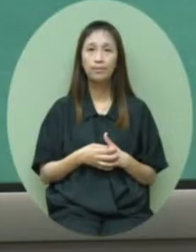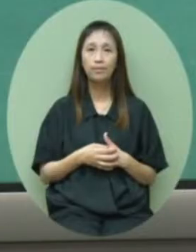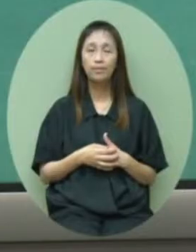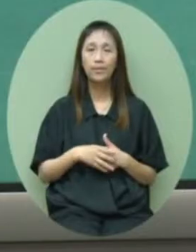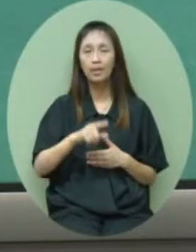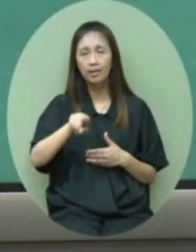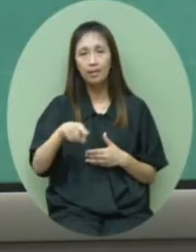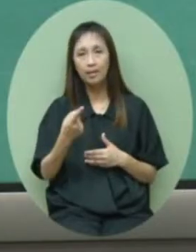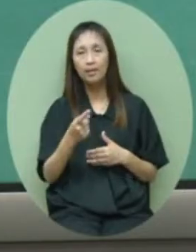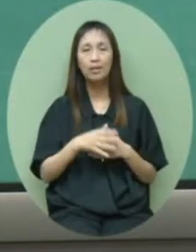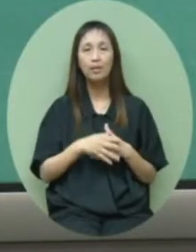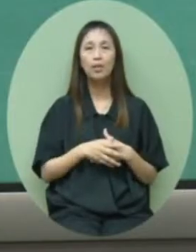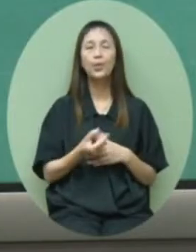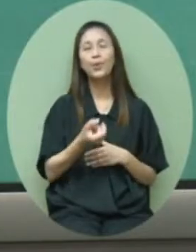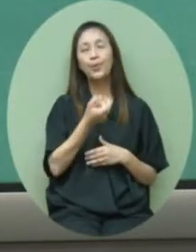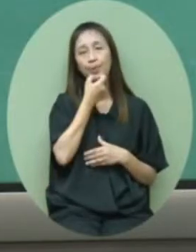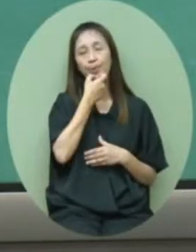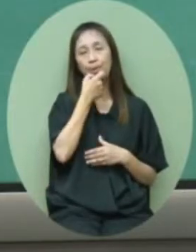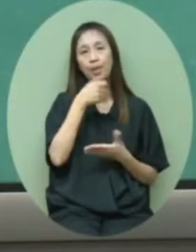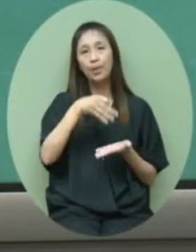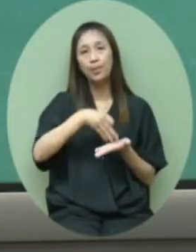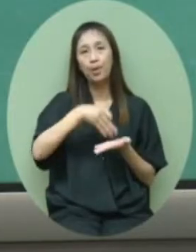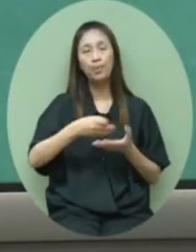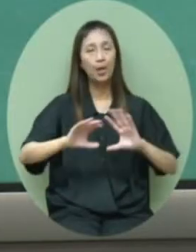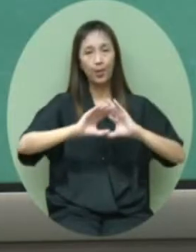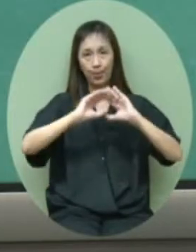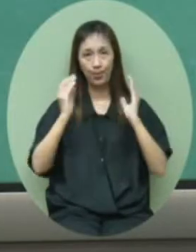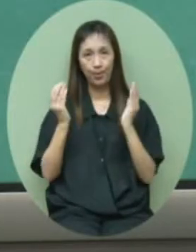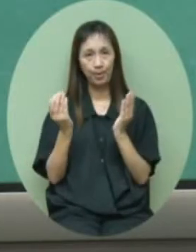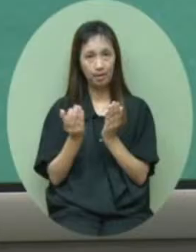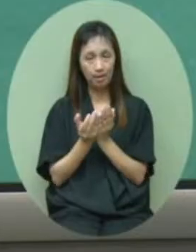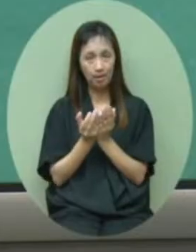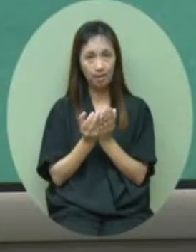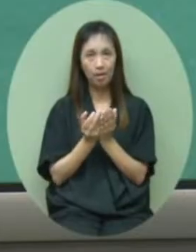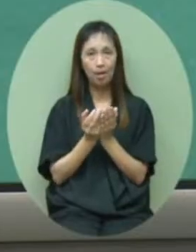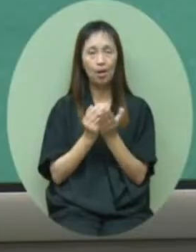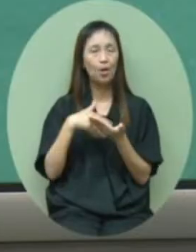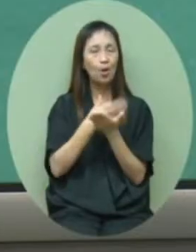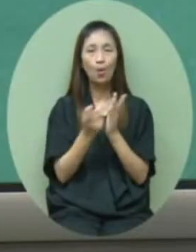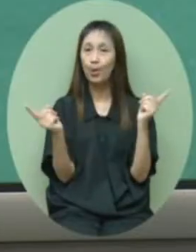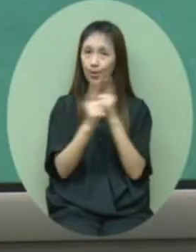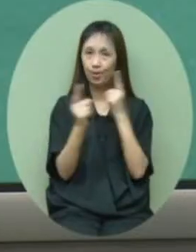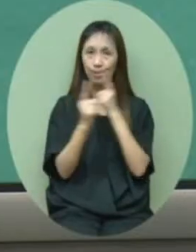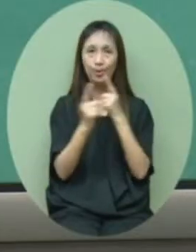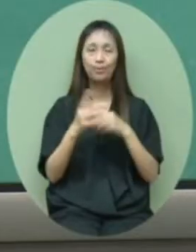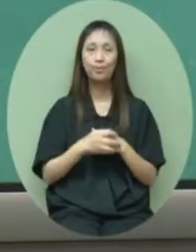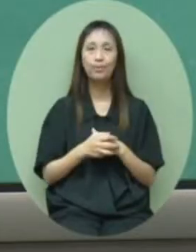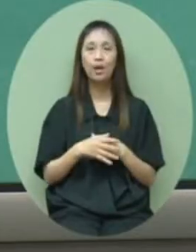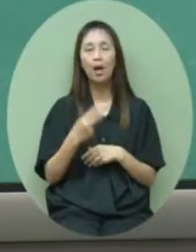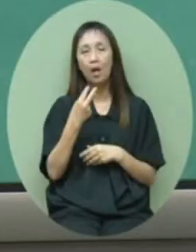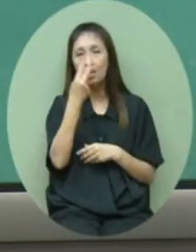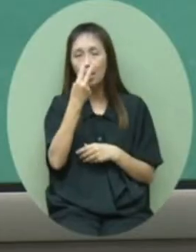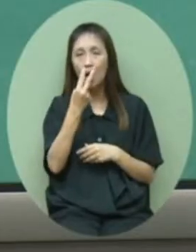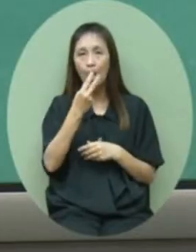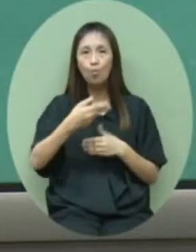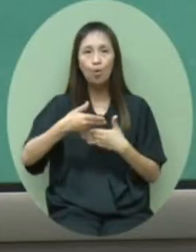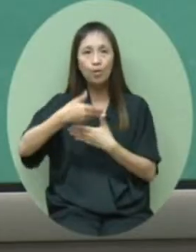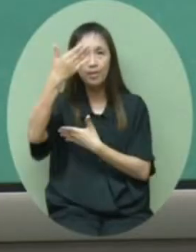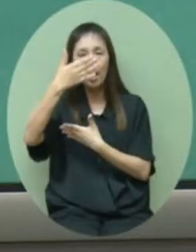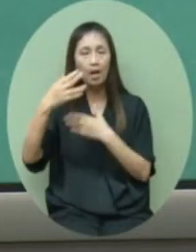also talk to the different people to address their concerns. And I'm glad to